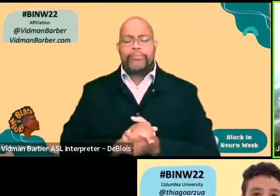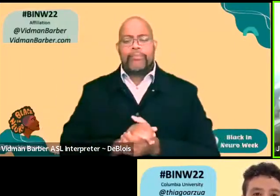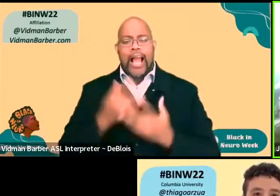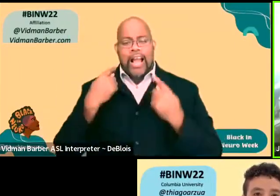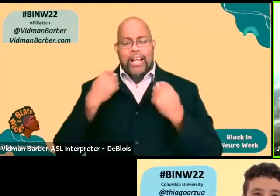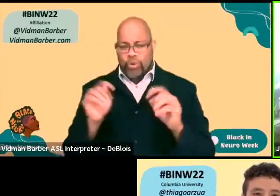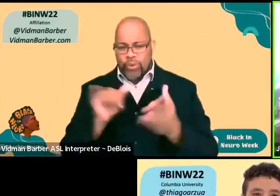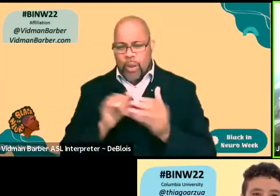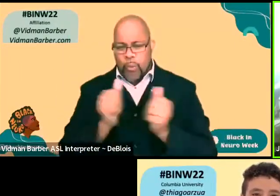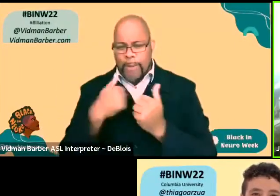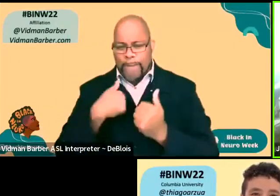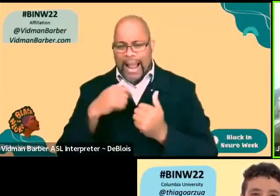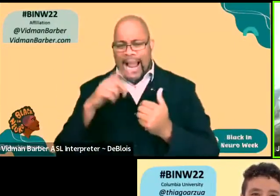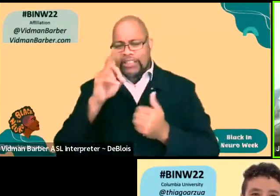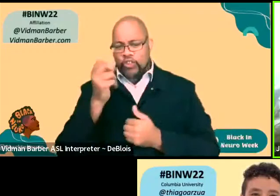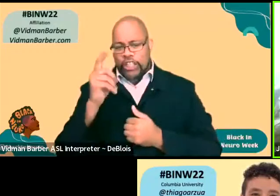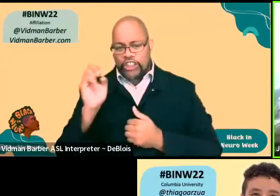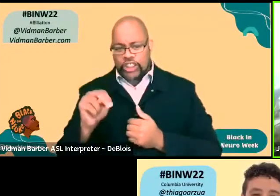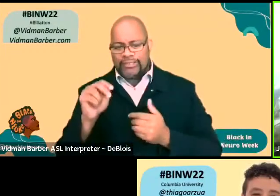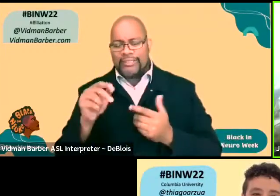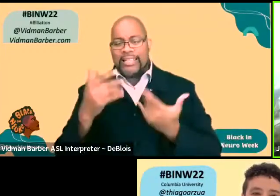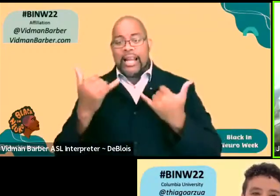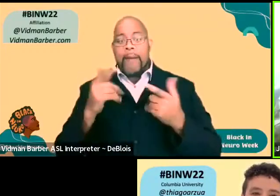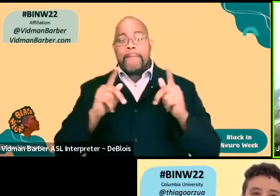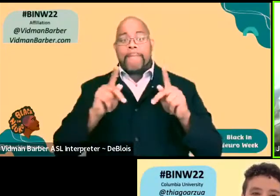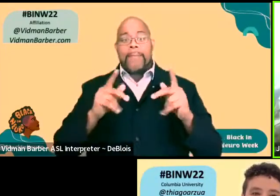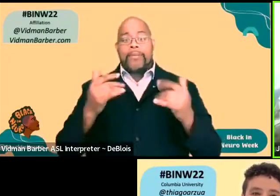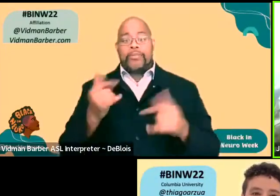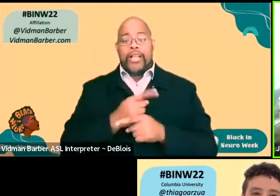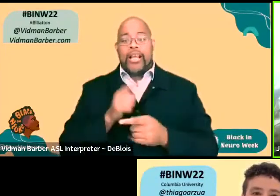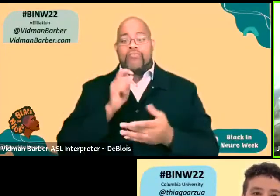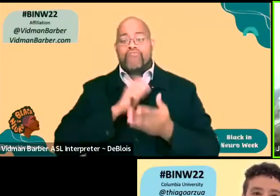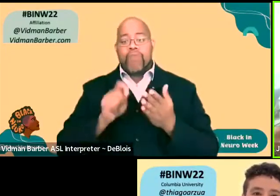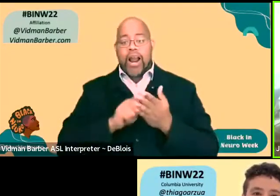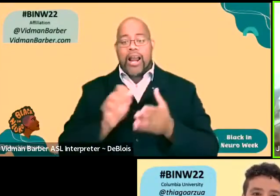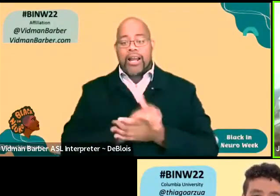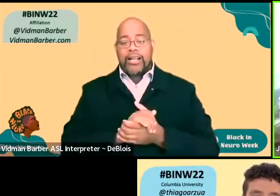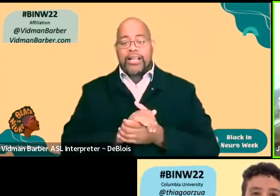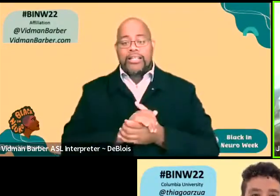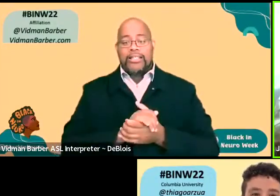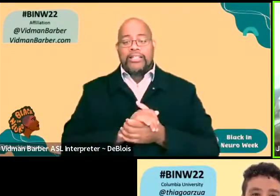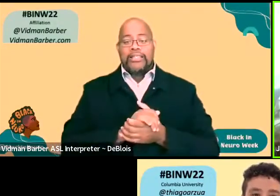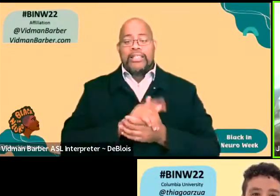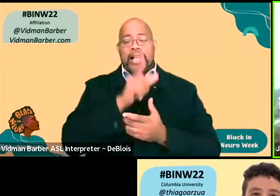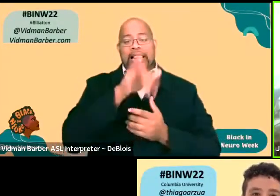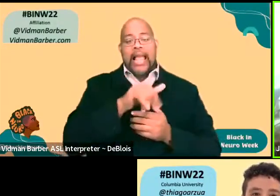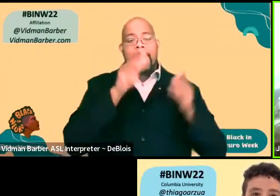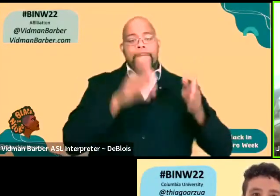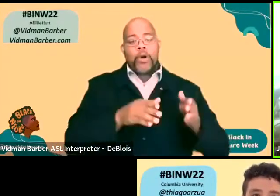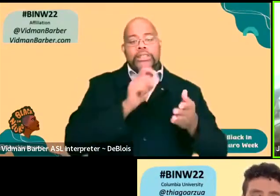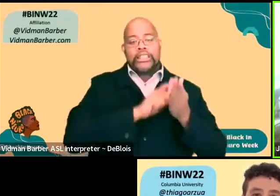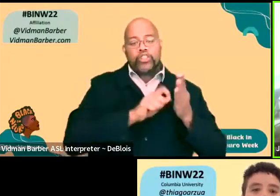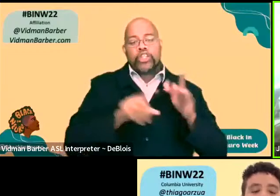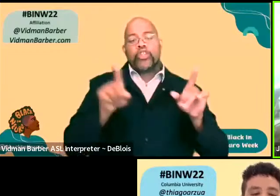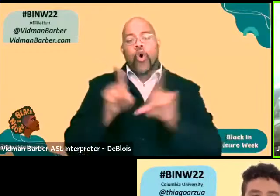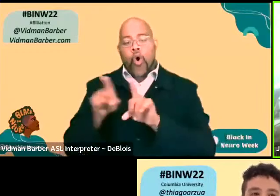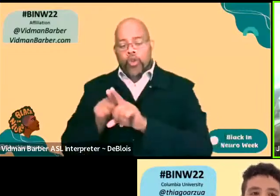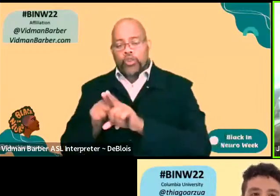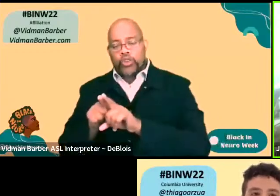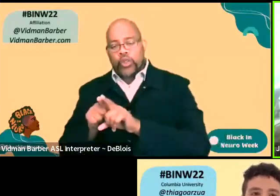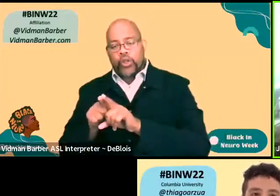tried to do this with my dissertation, but a lot of people nowadays are writing a layperson dissertation as well as